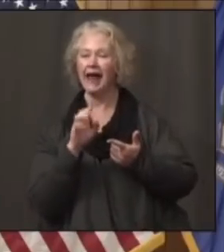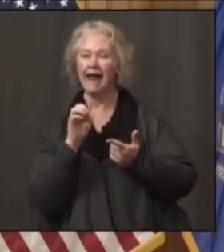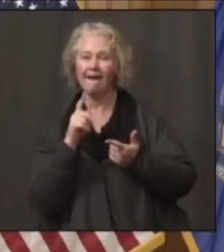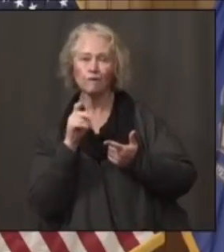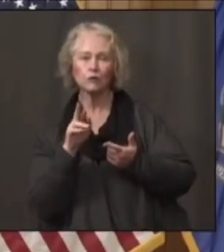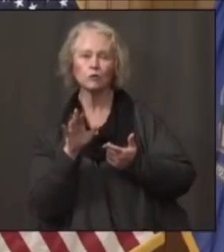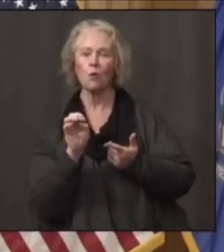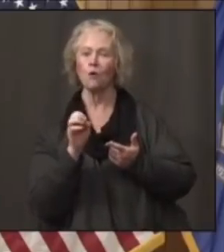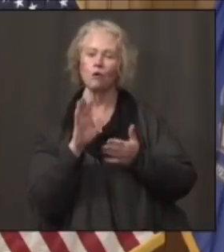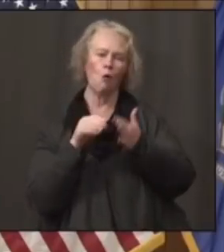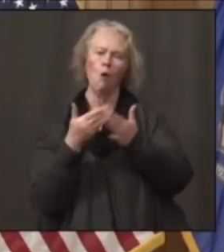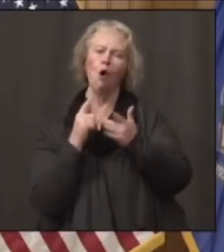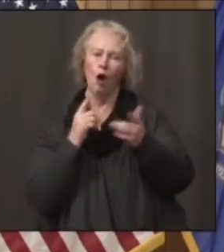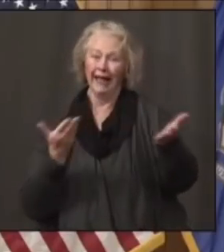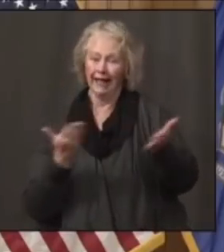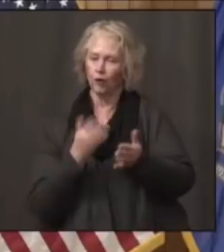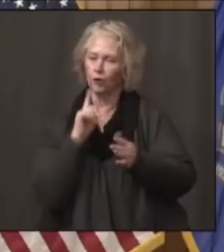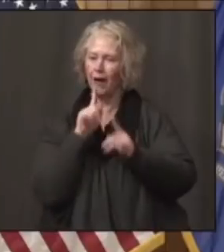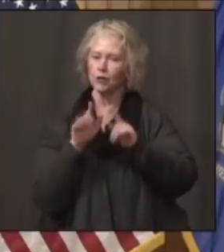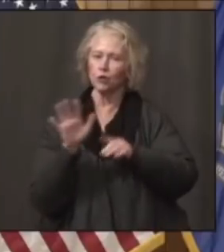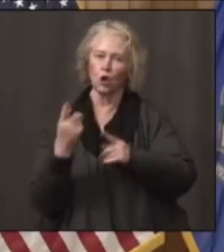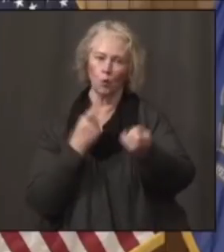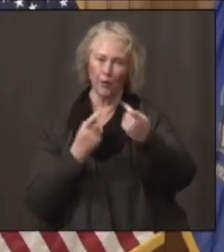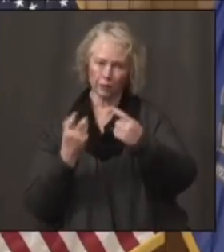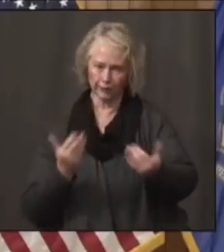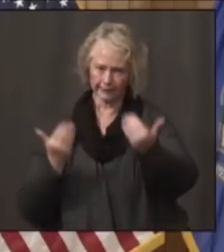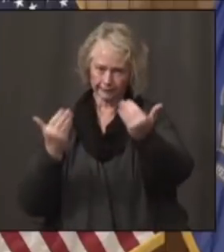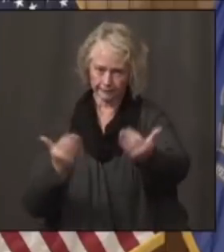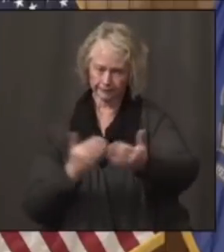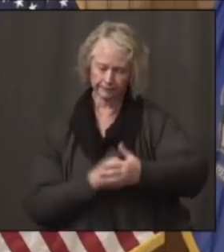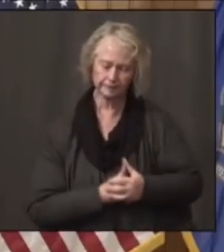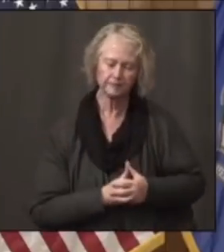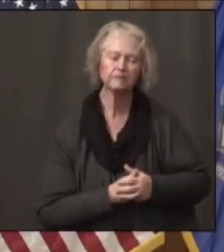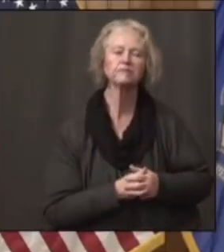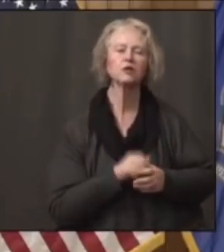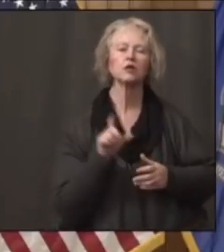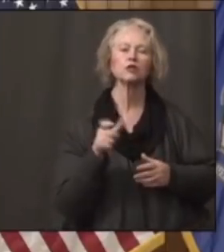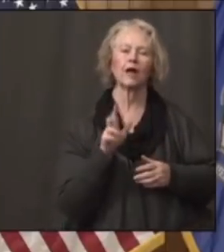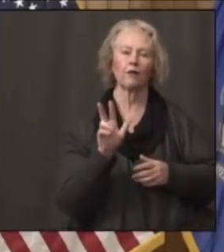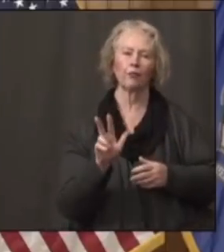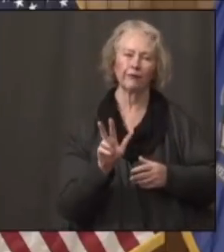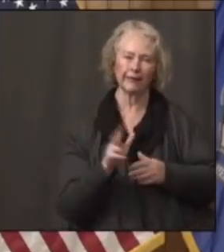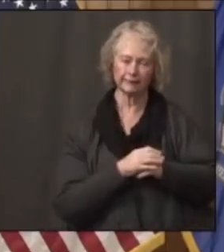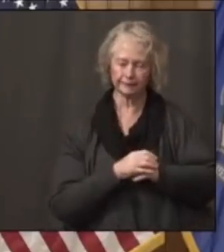Happy to take your questions. Channel 3 Eyewitness News.